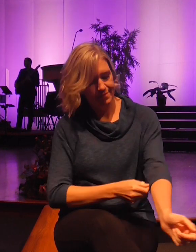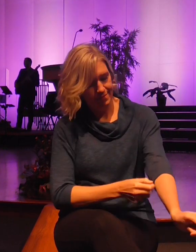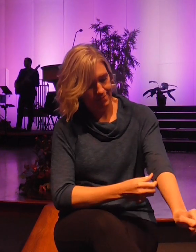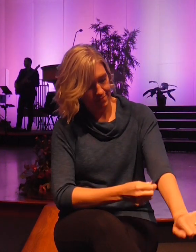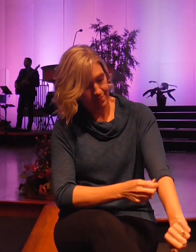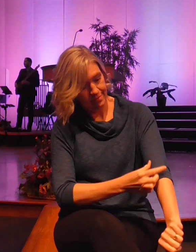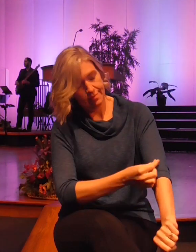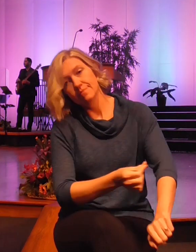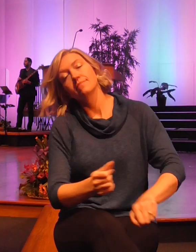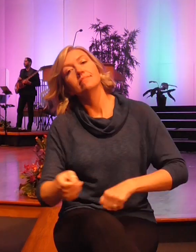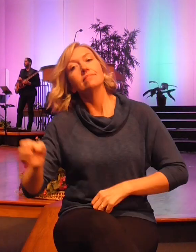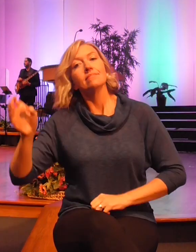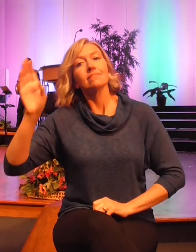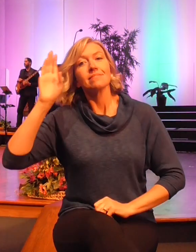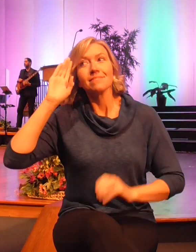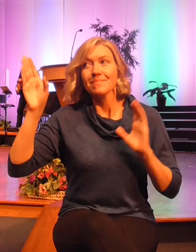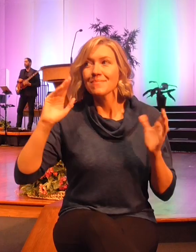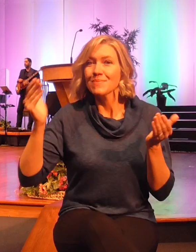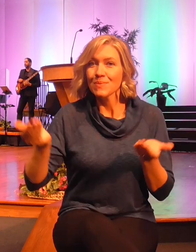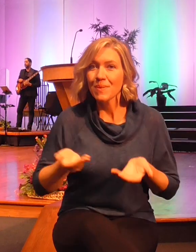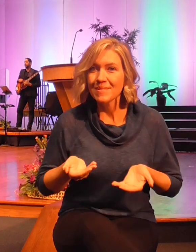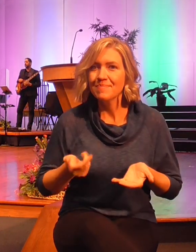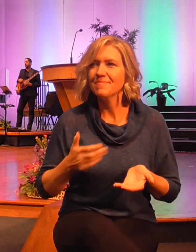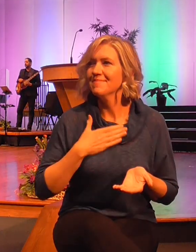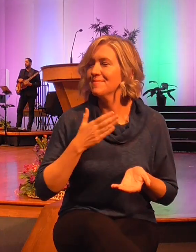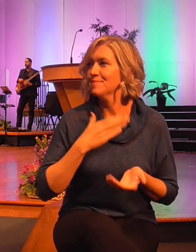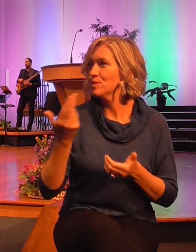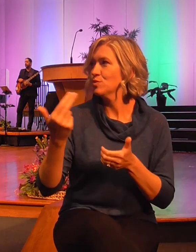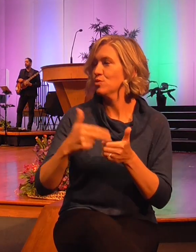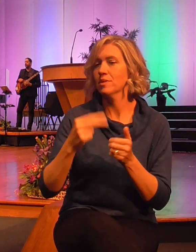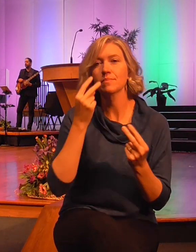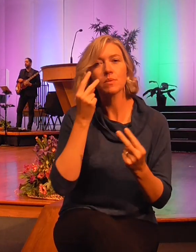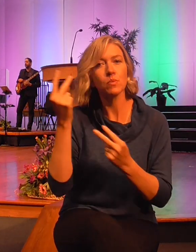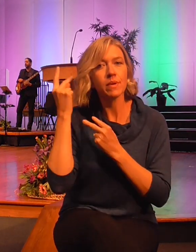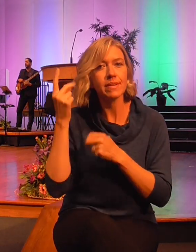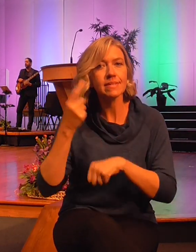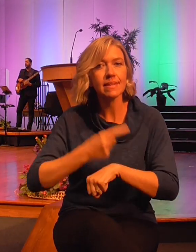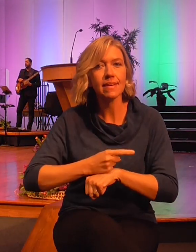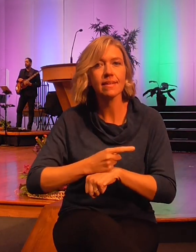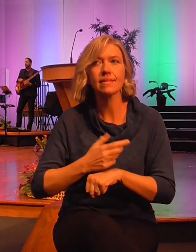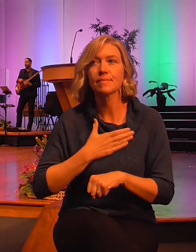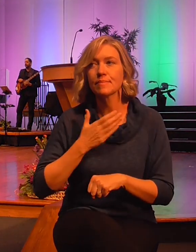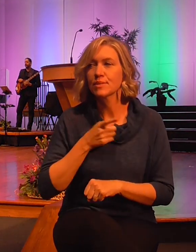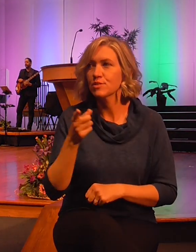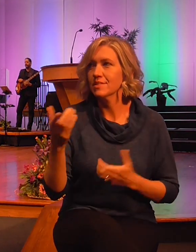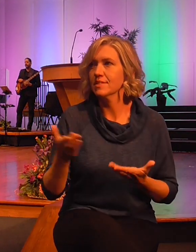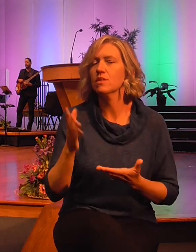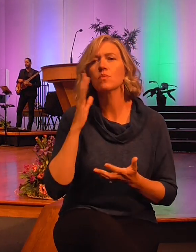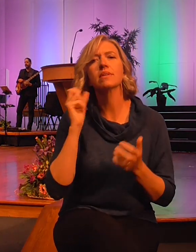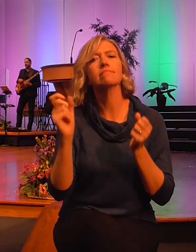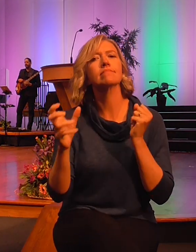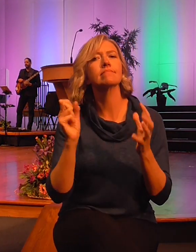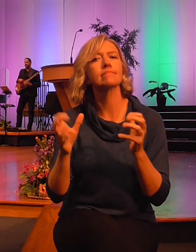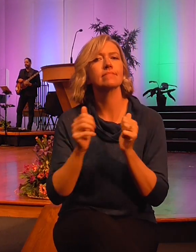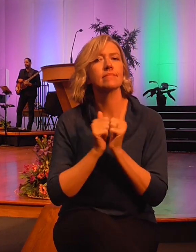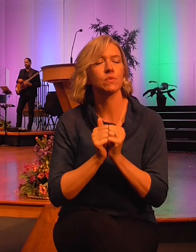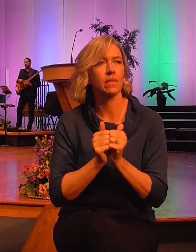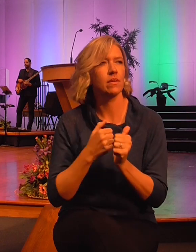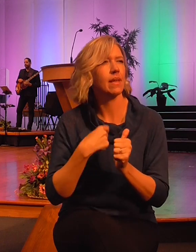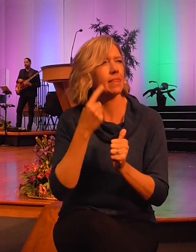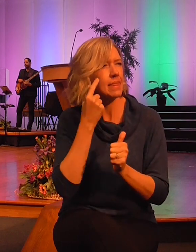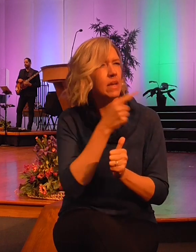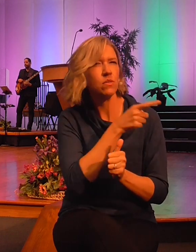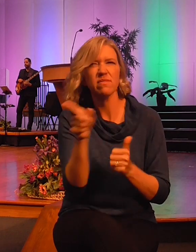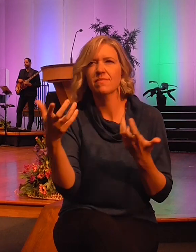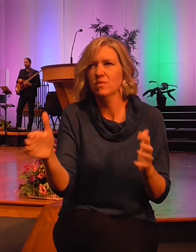Well, welcome everybody, and glad you joined us here on Memorial Day. We're glad you're here. We're going to sing a song together that I think everybody